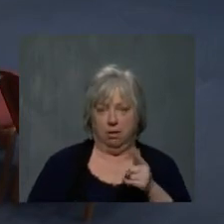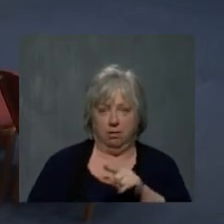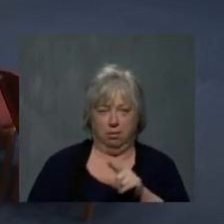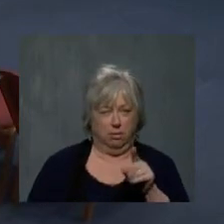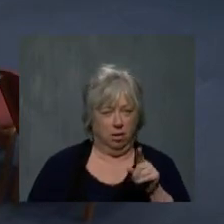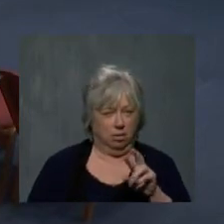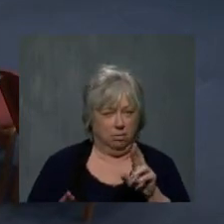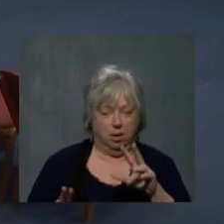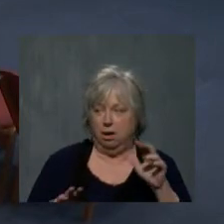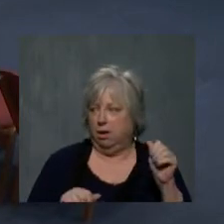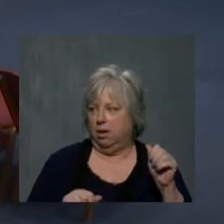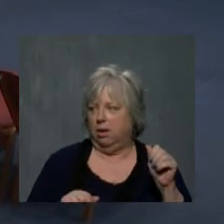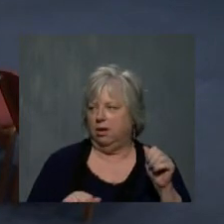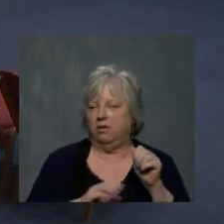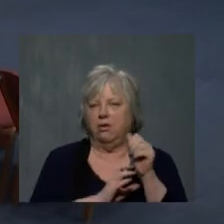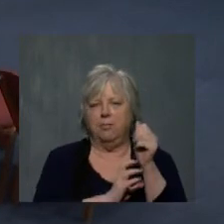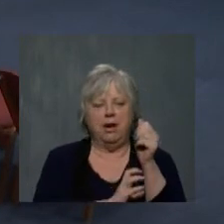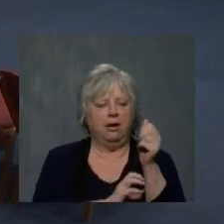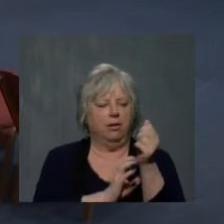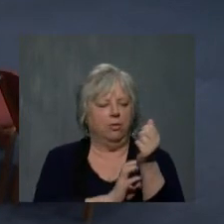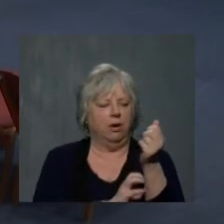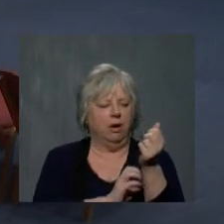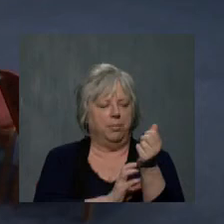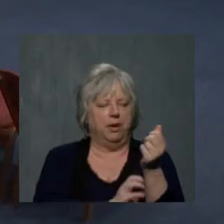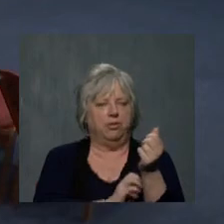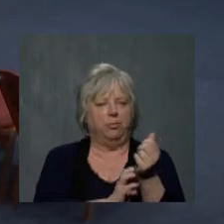to... Not on this one. Okay.